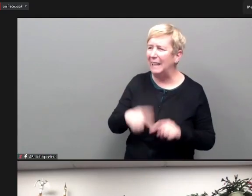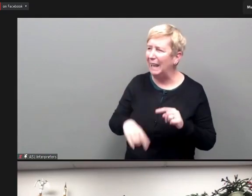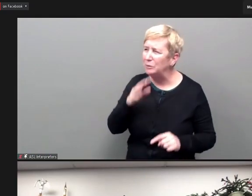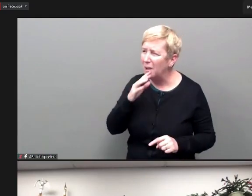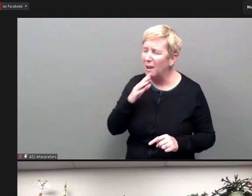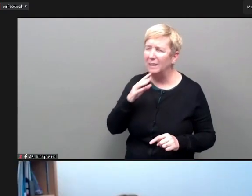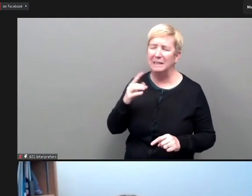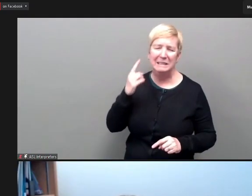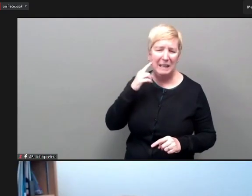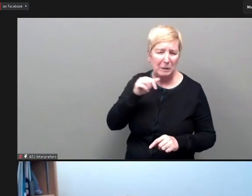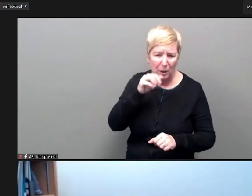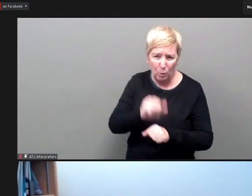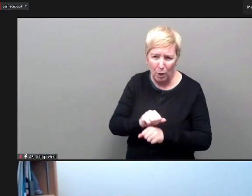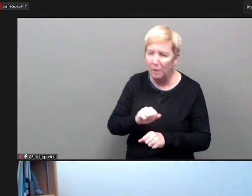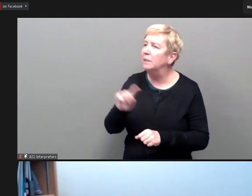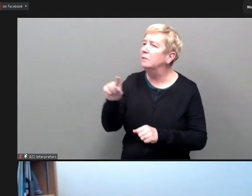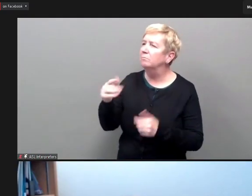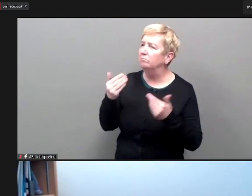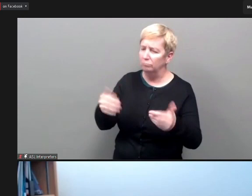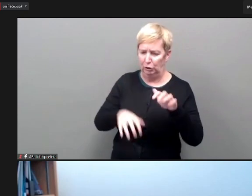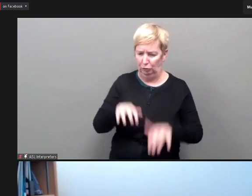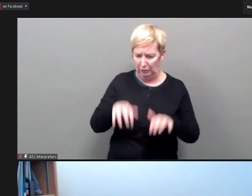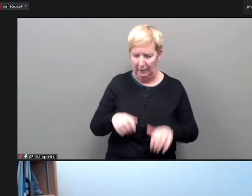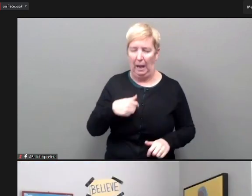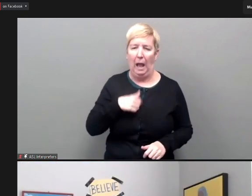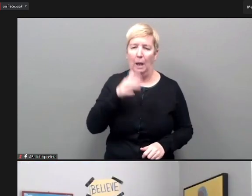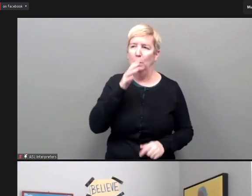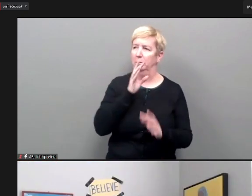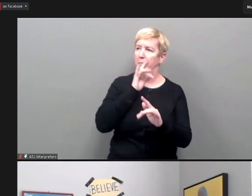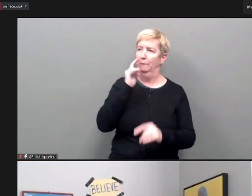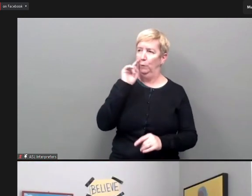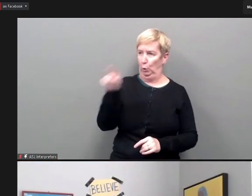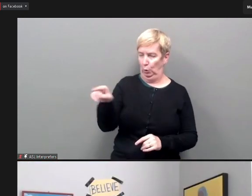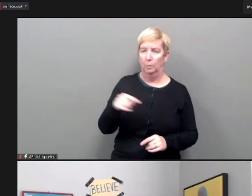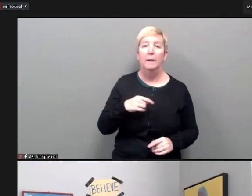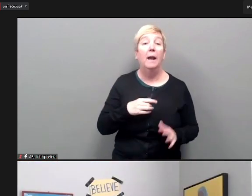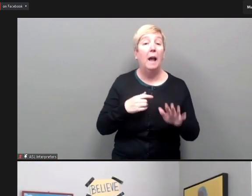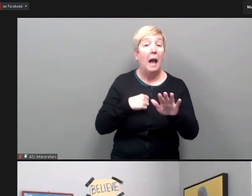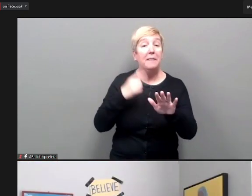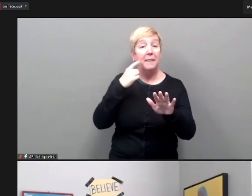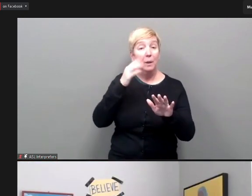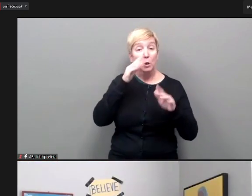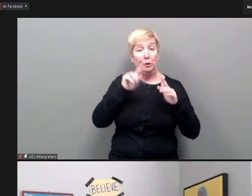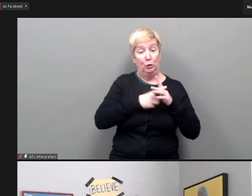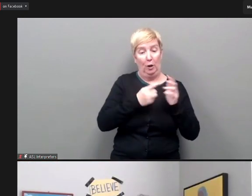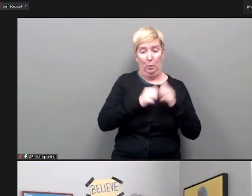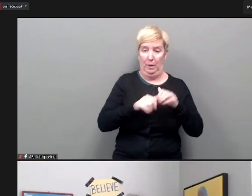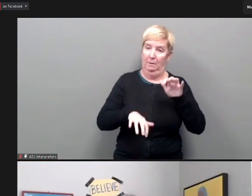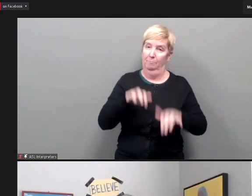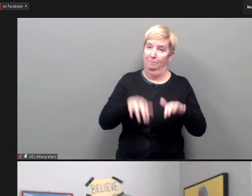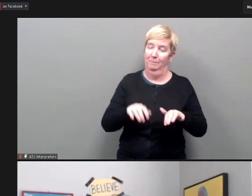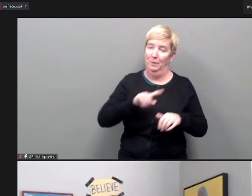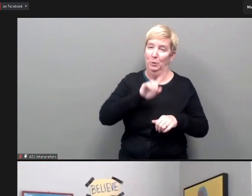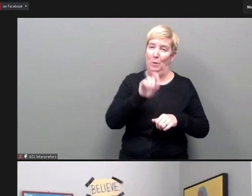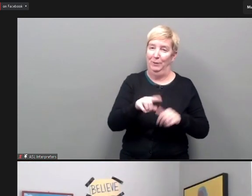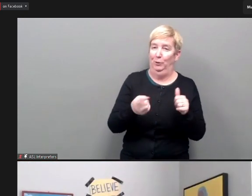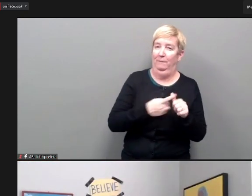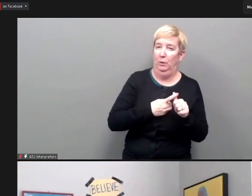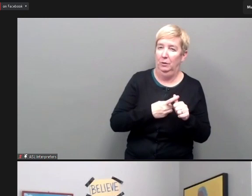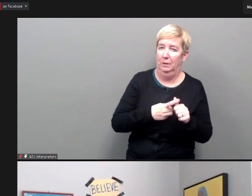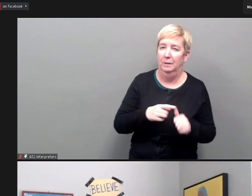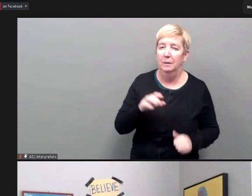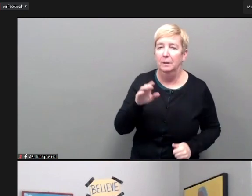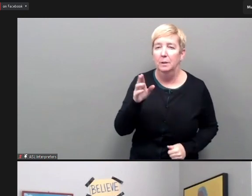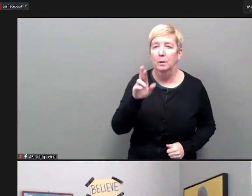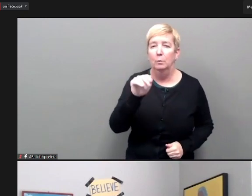a question in the chat and I can ask it for you. And in fact, I think we'll start with one of those. We have a question from Bruce